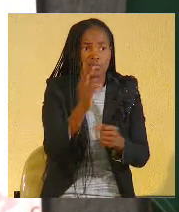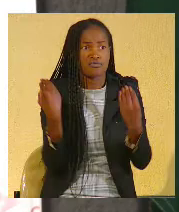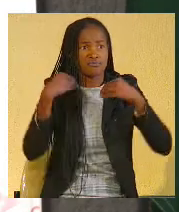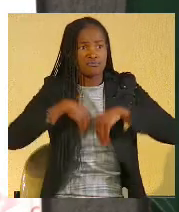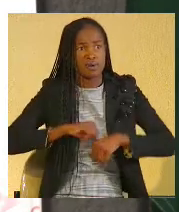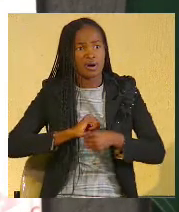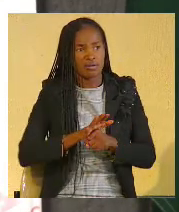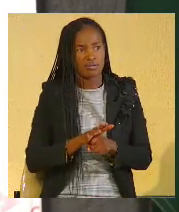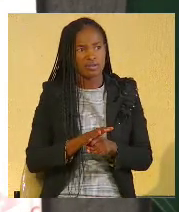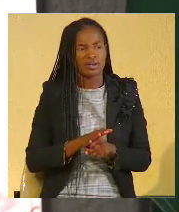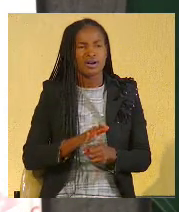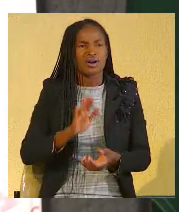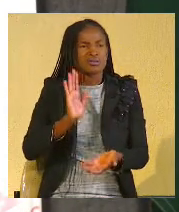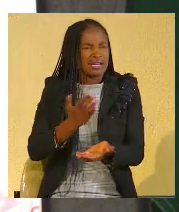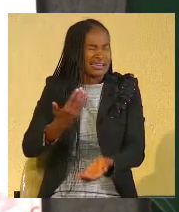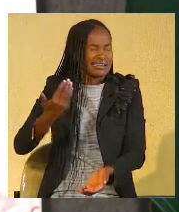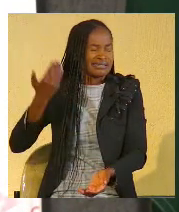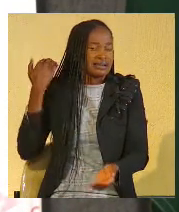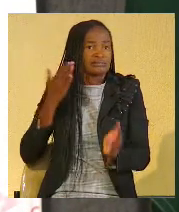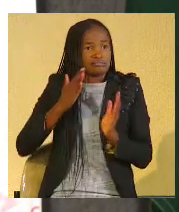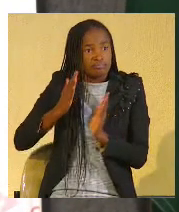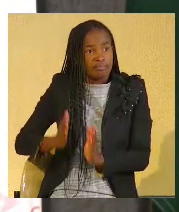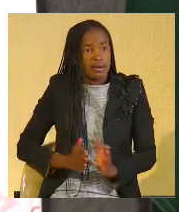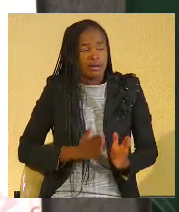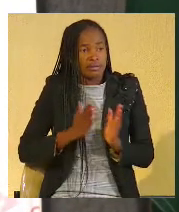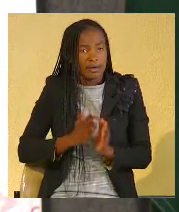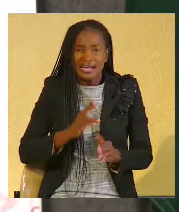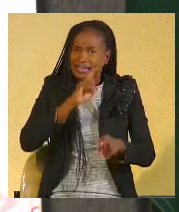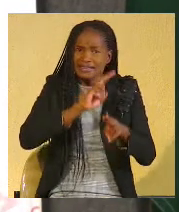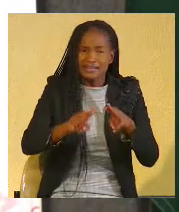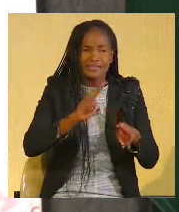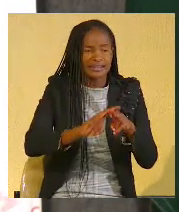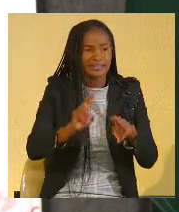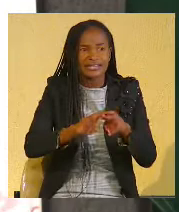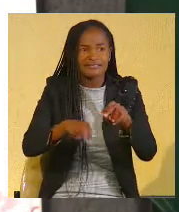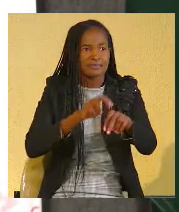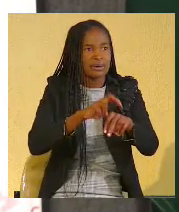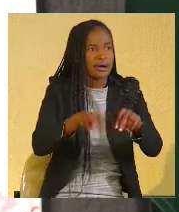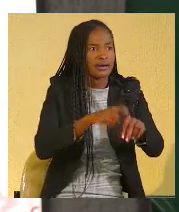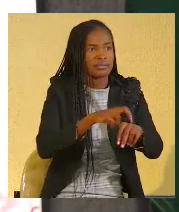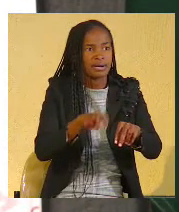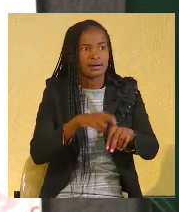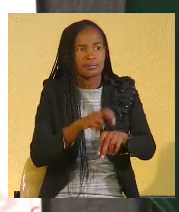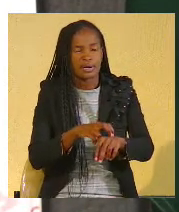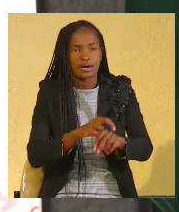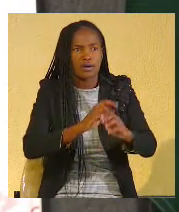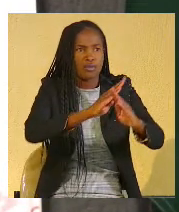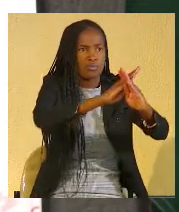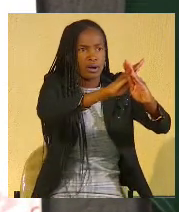we are sort of already prepared, and immediately we took the necessary step The first one was